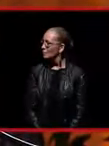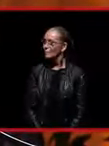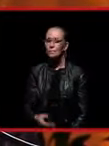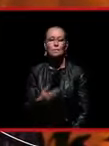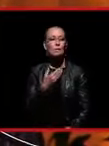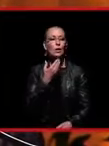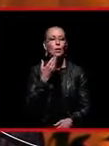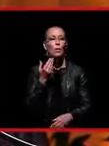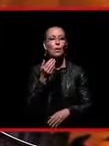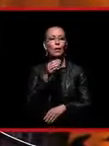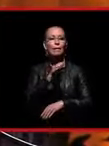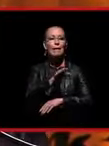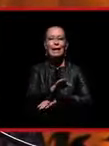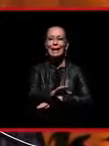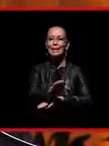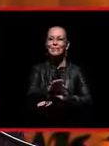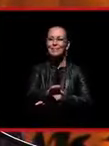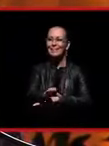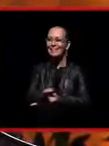Good evening.